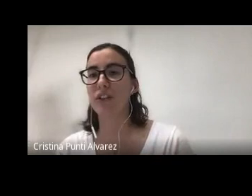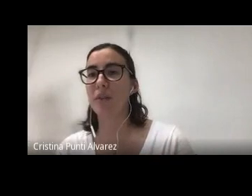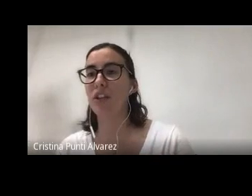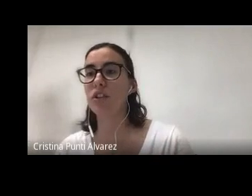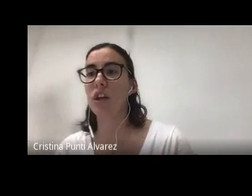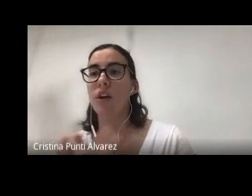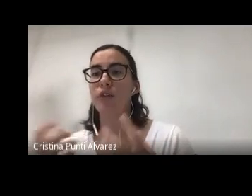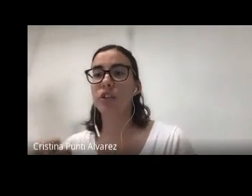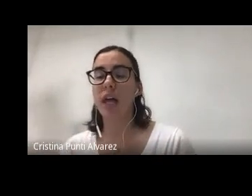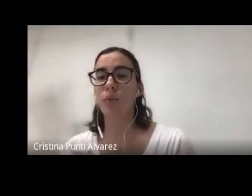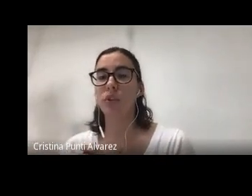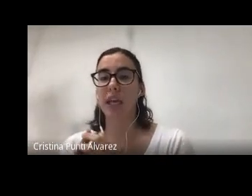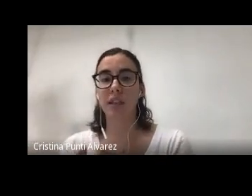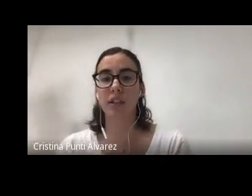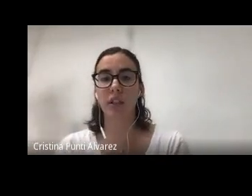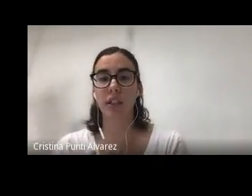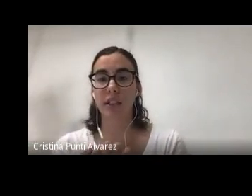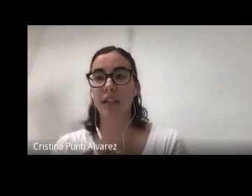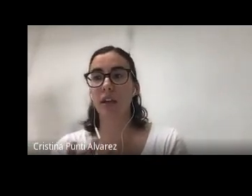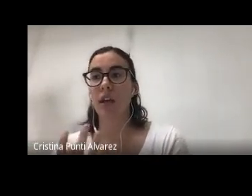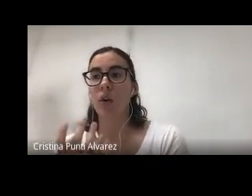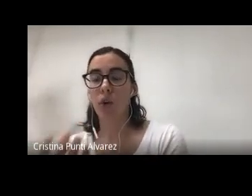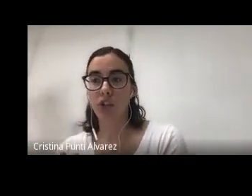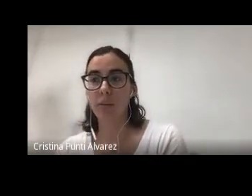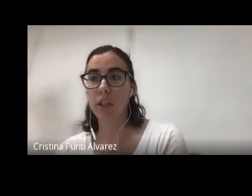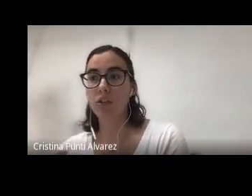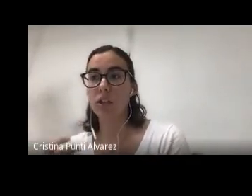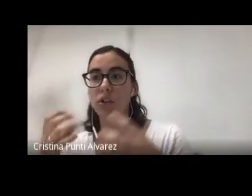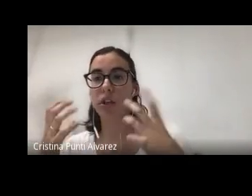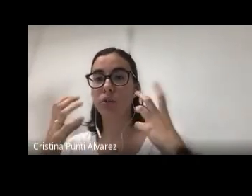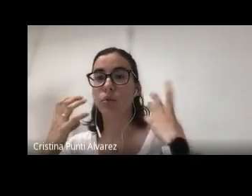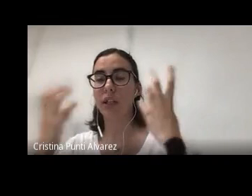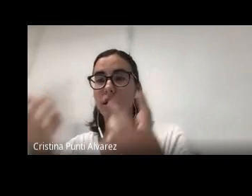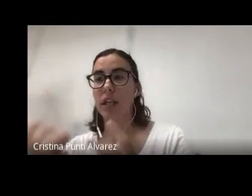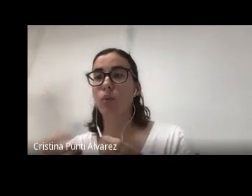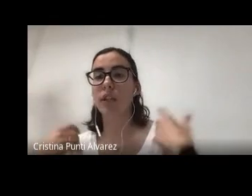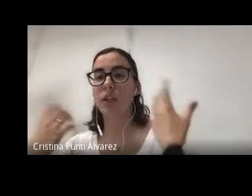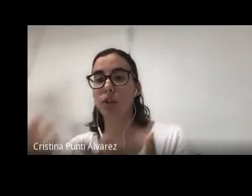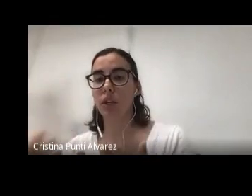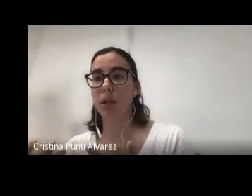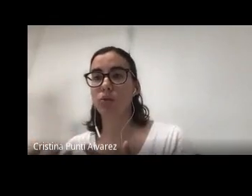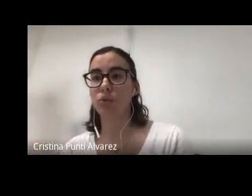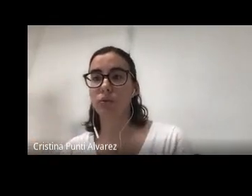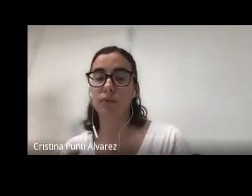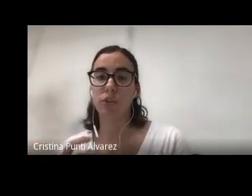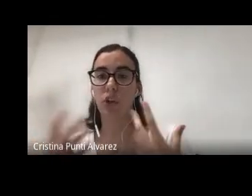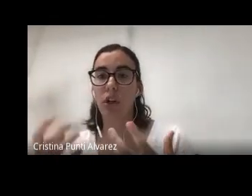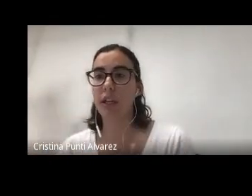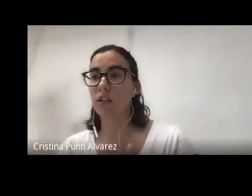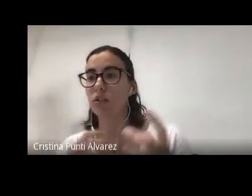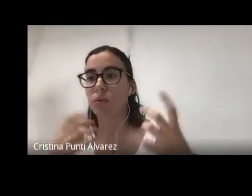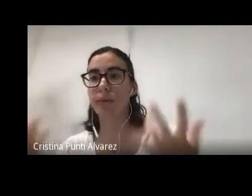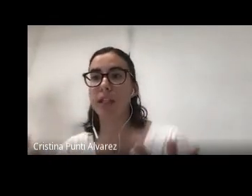the different videos. First, I would let the signer watch the videos in order to understand what they were about to